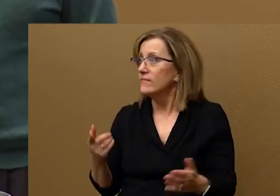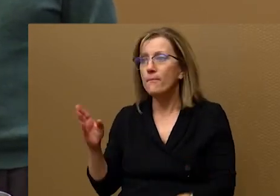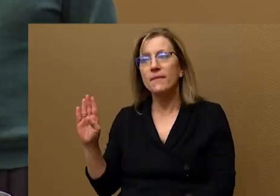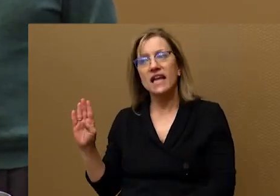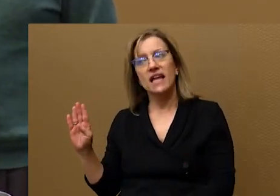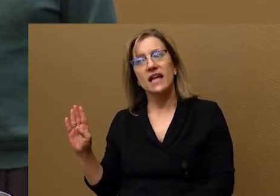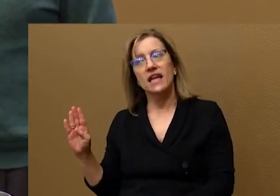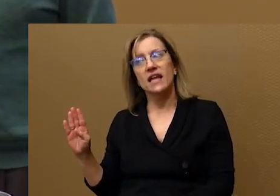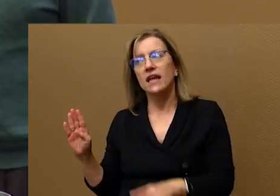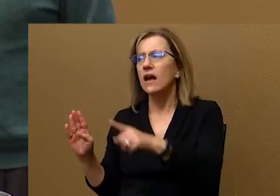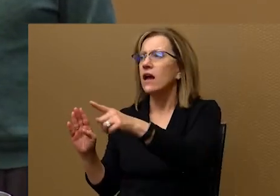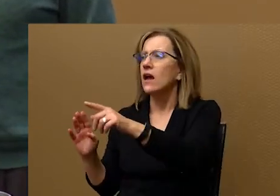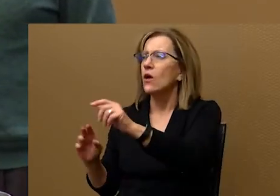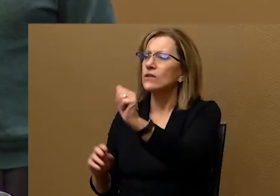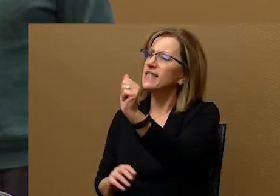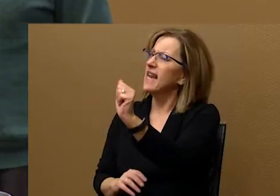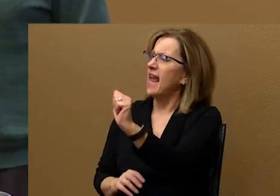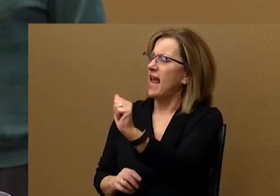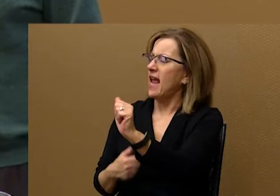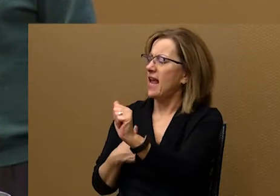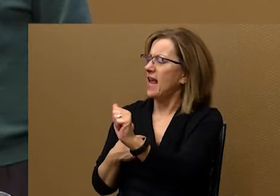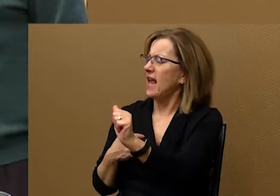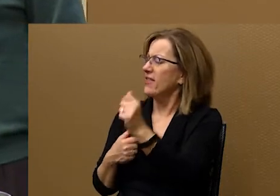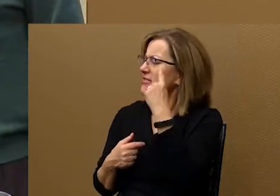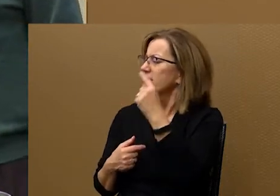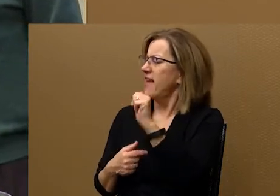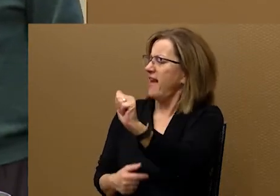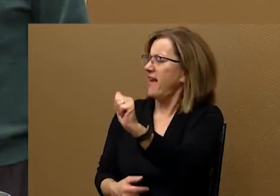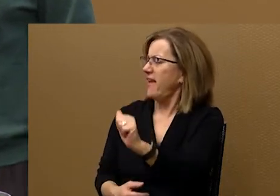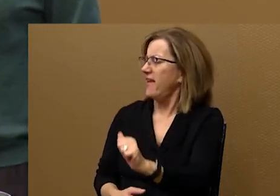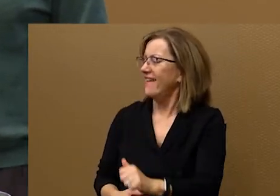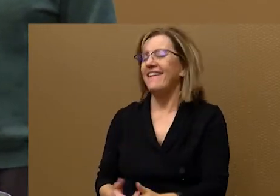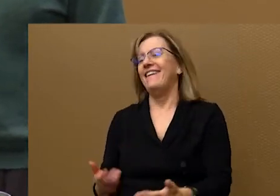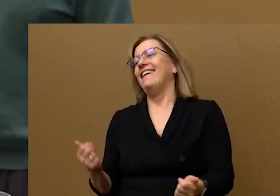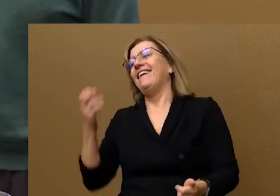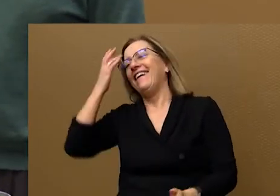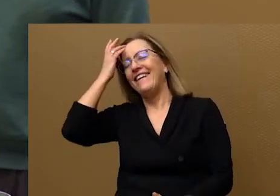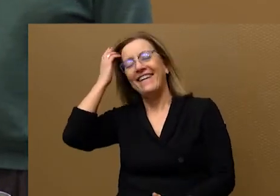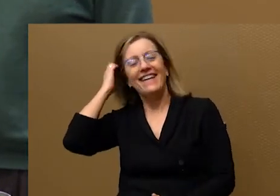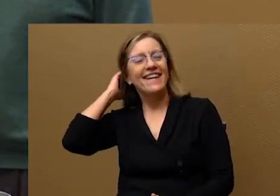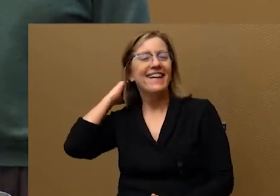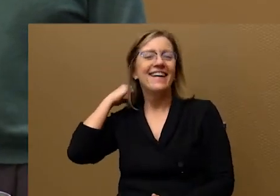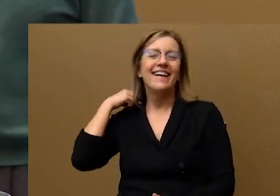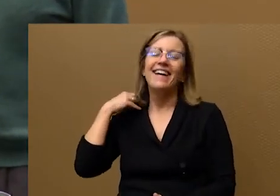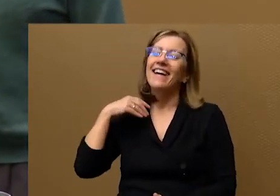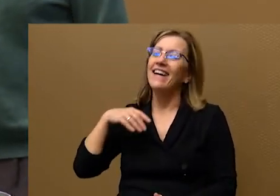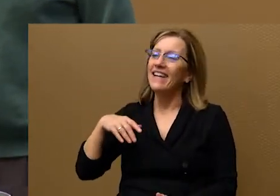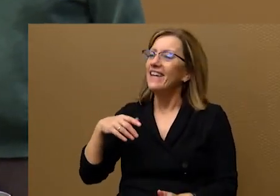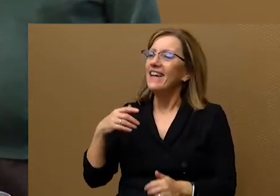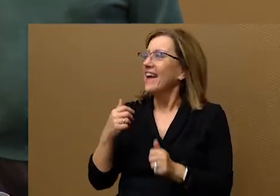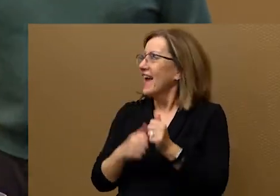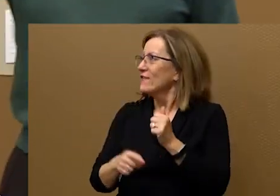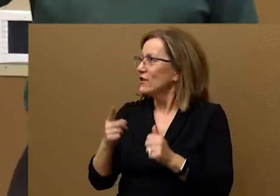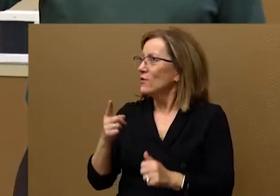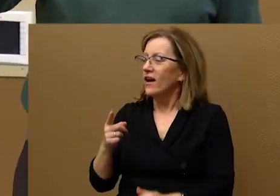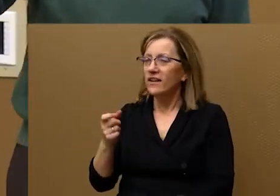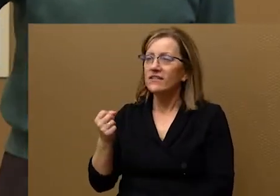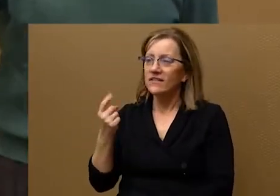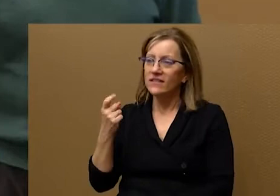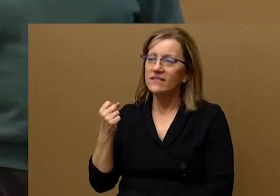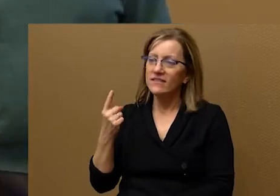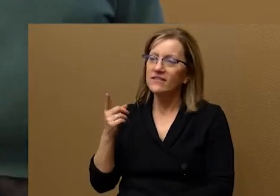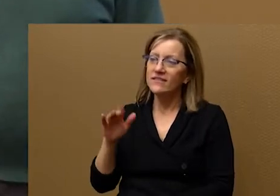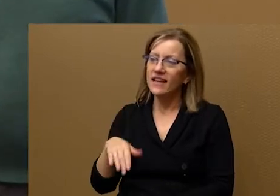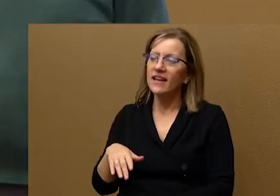B. It was an A until you saw it. Right. That's what, because everybody gets this. Everybody